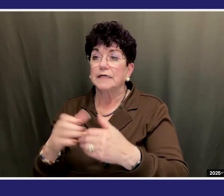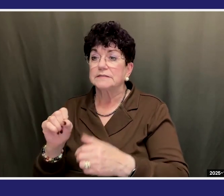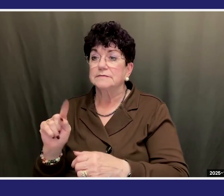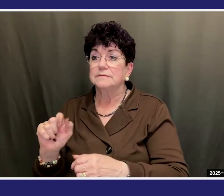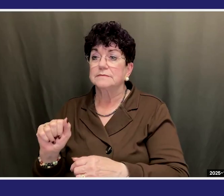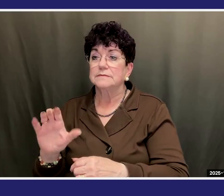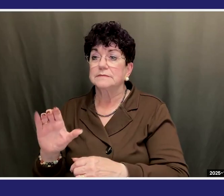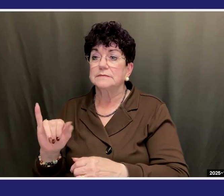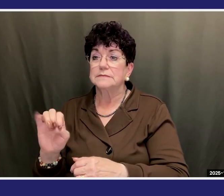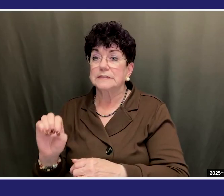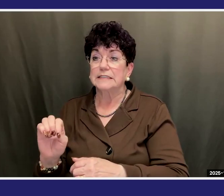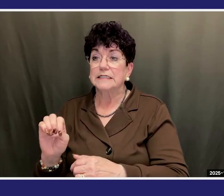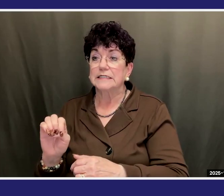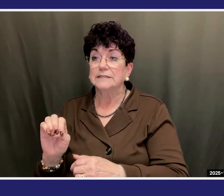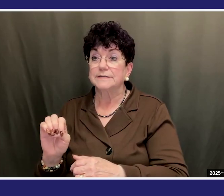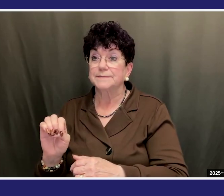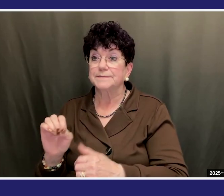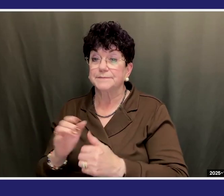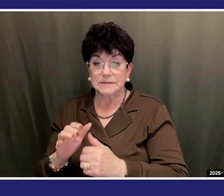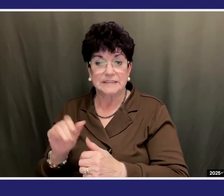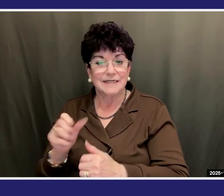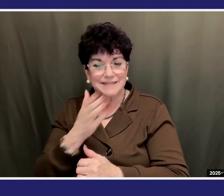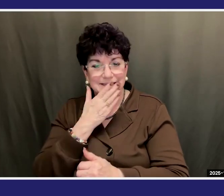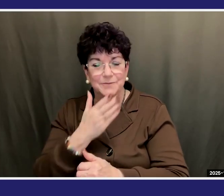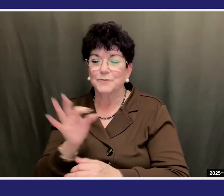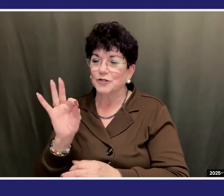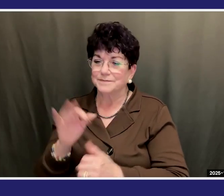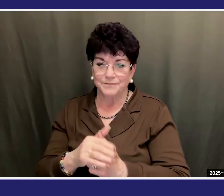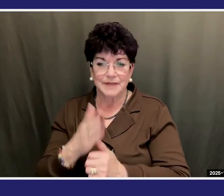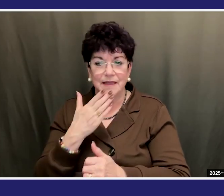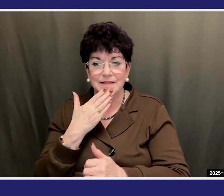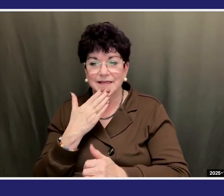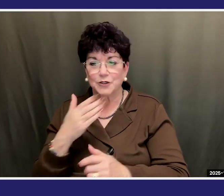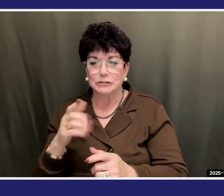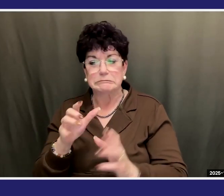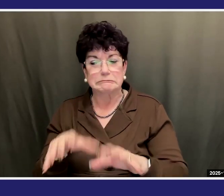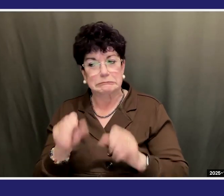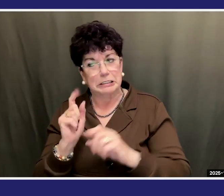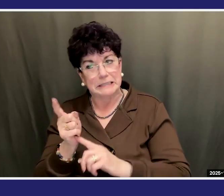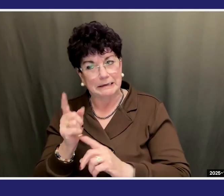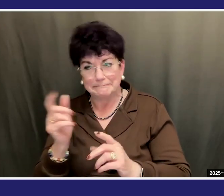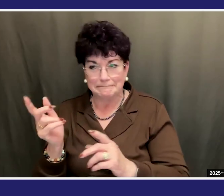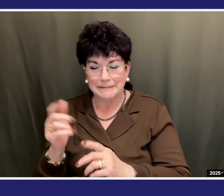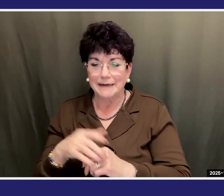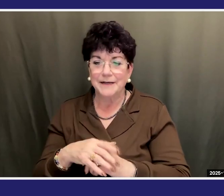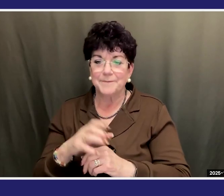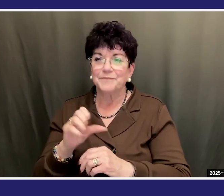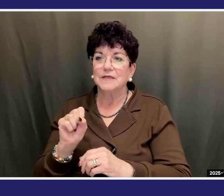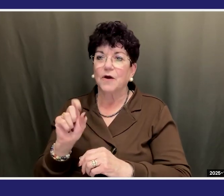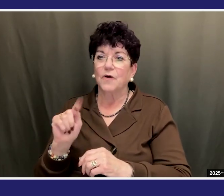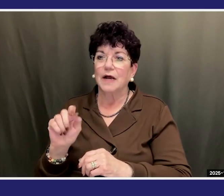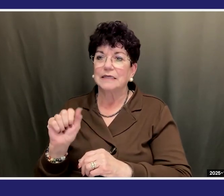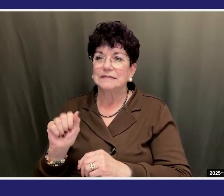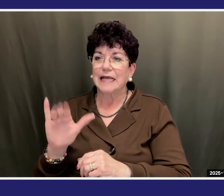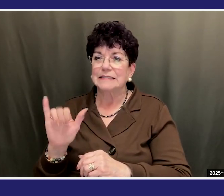are you able to come off of mute, Stacy? Yes, thank you. Go ahead. Thank you. Just took me a second. Stacy Hiramoto